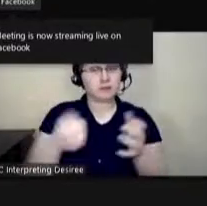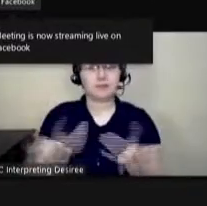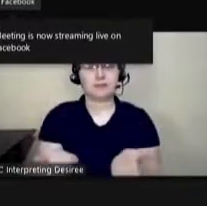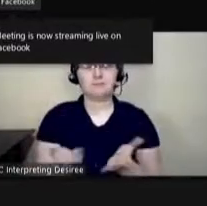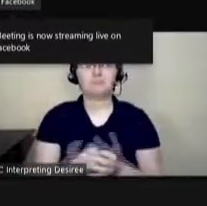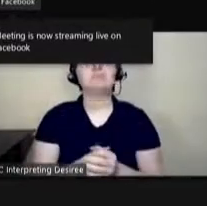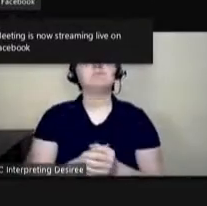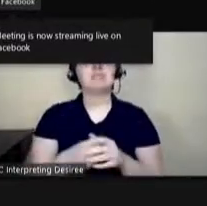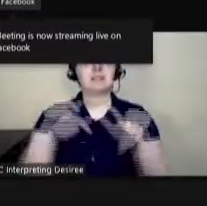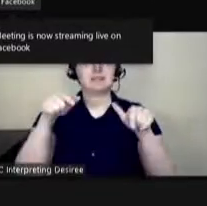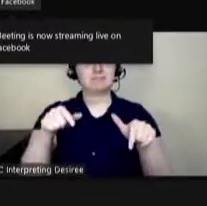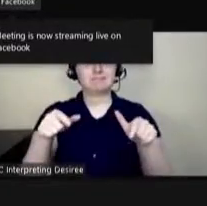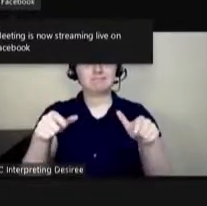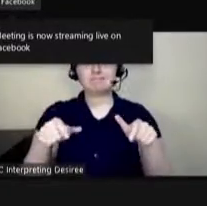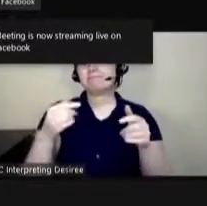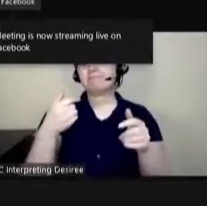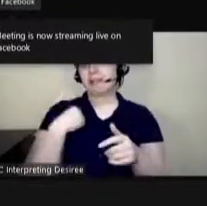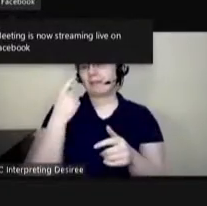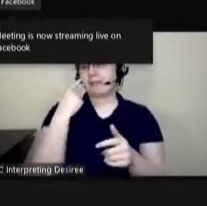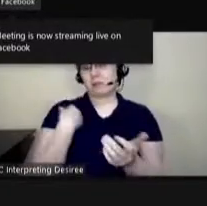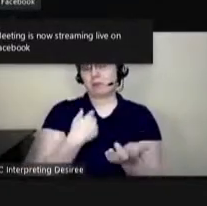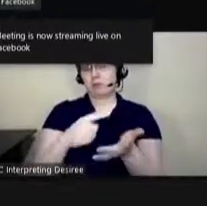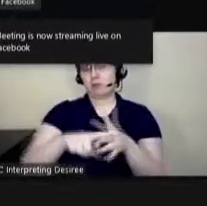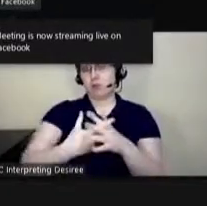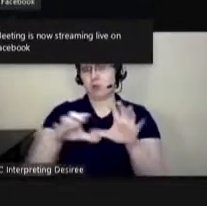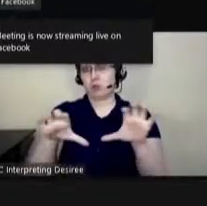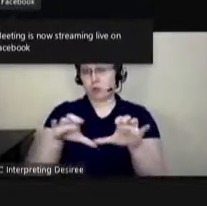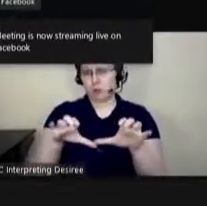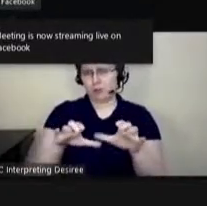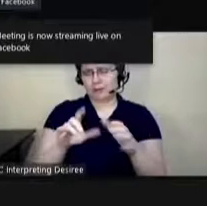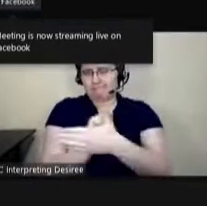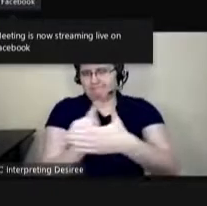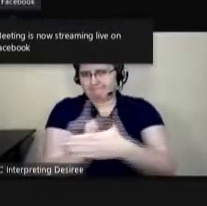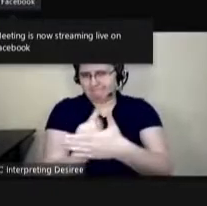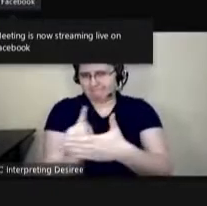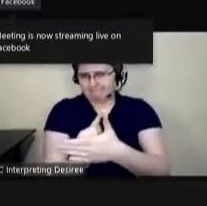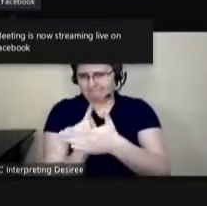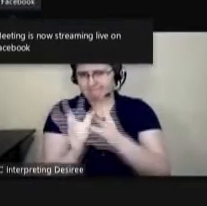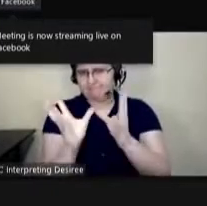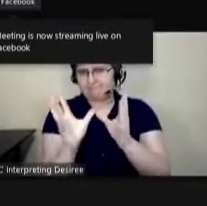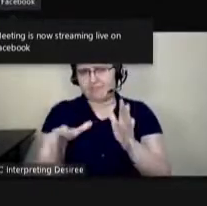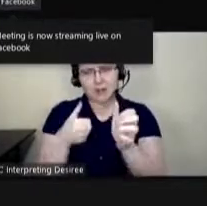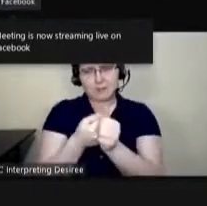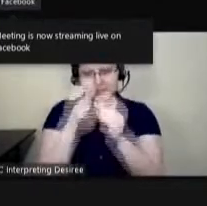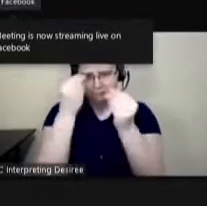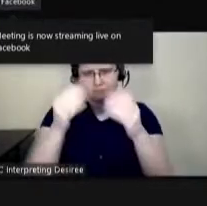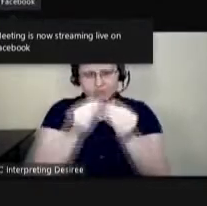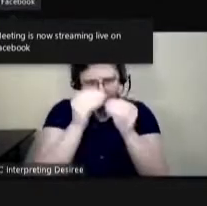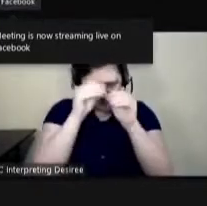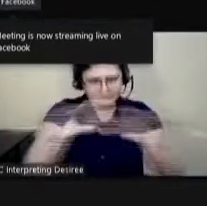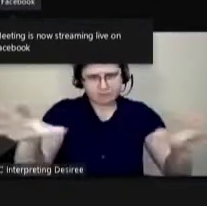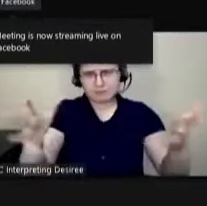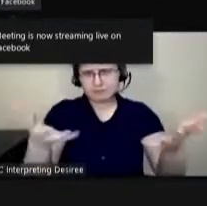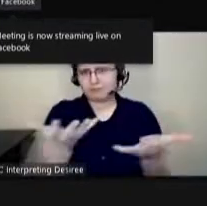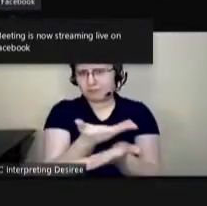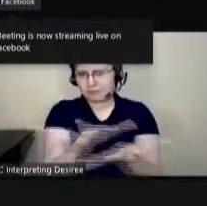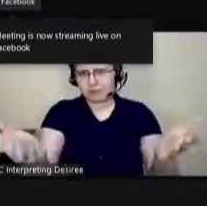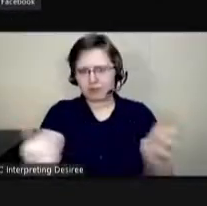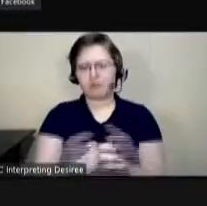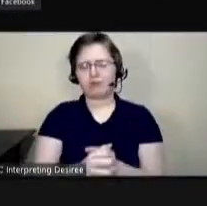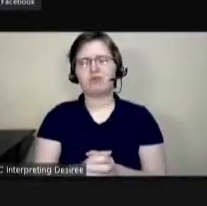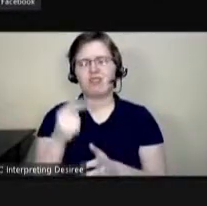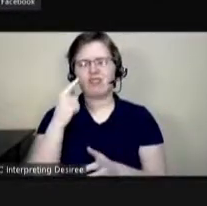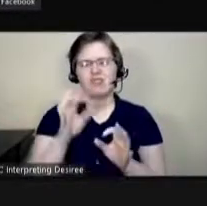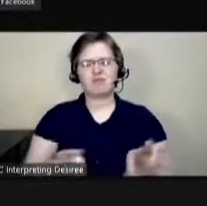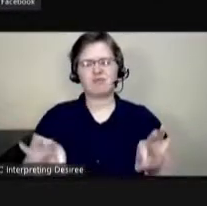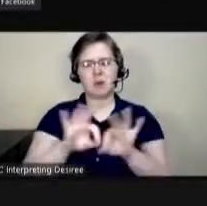This press conference, I do think we're going to start doing a weekly update. And, you know, again, I think it's important to make sure